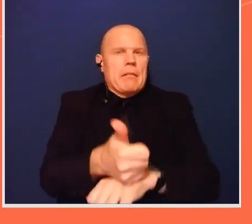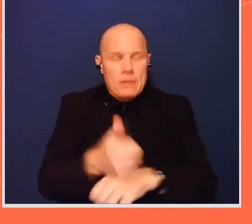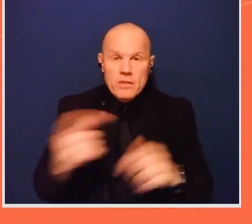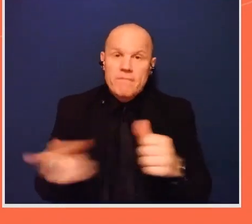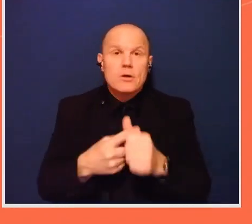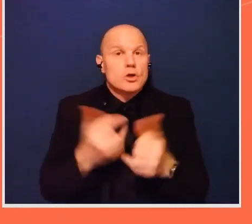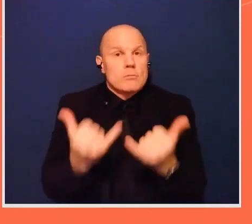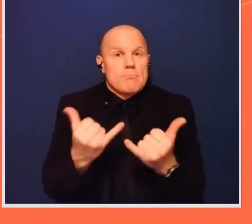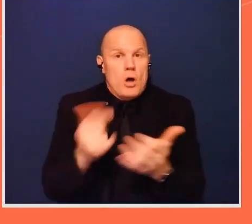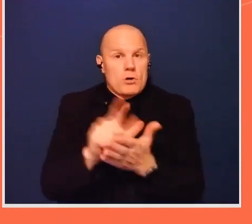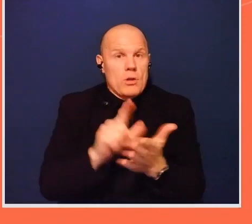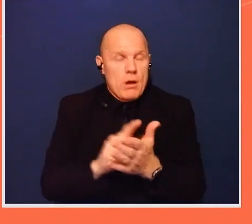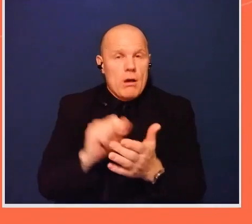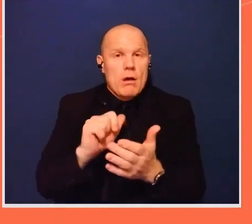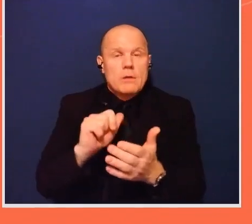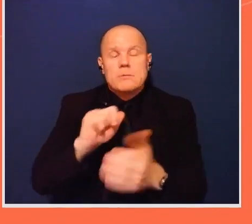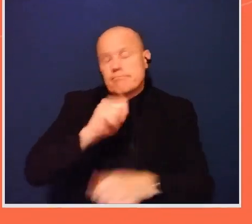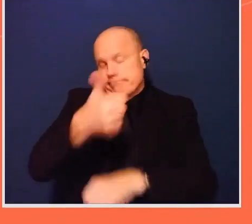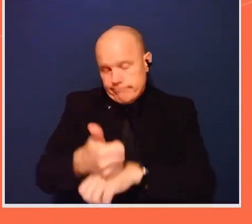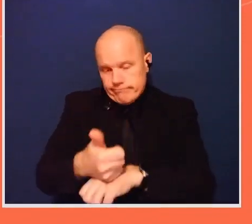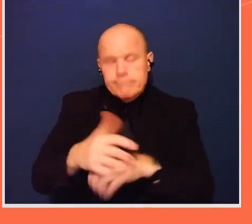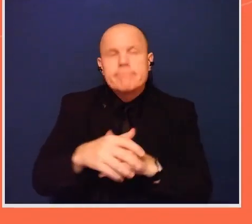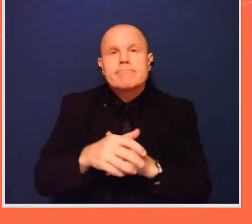ay galbalu